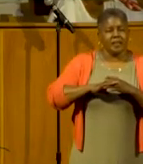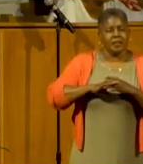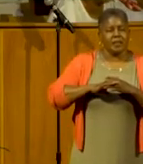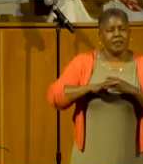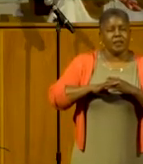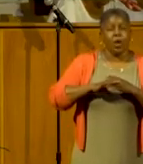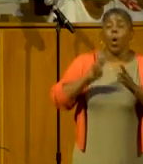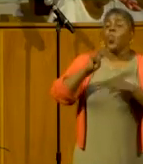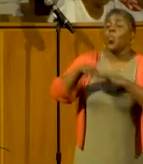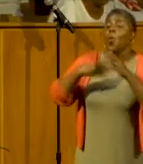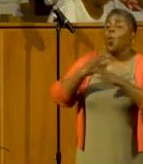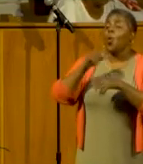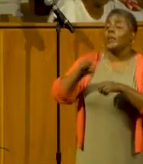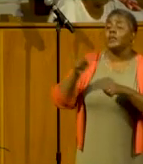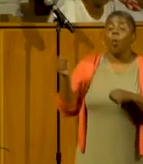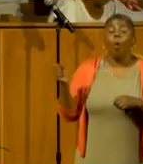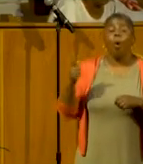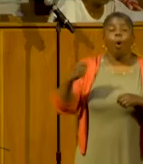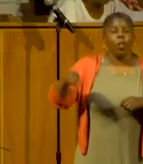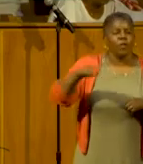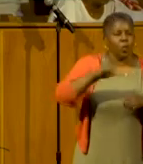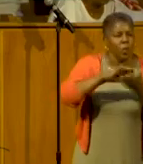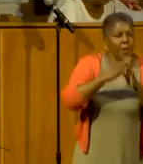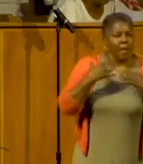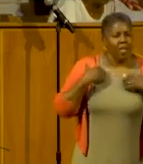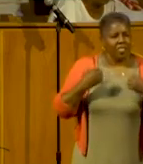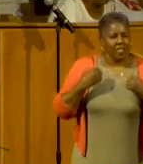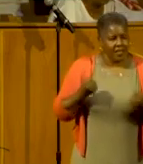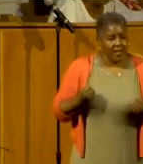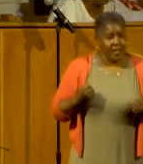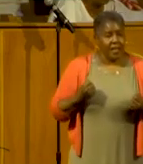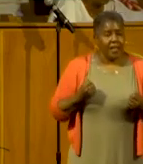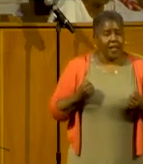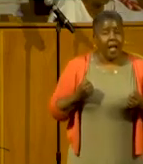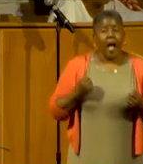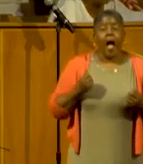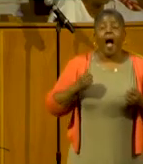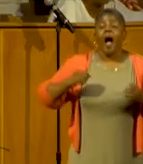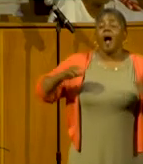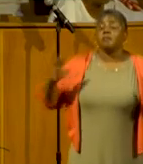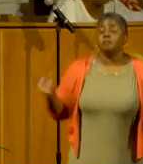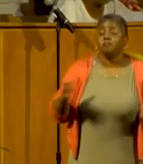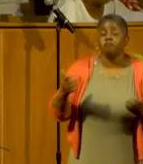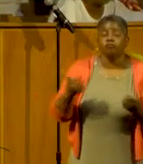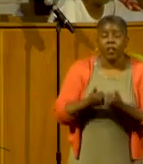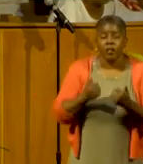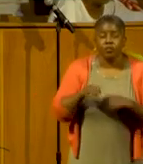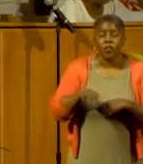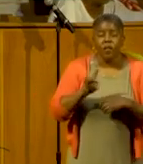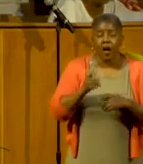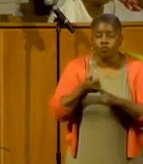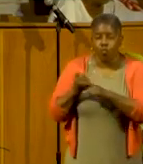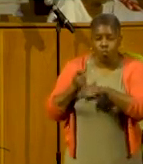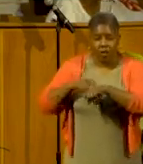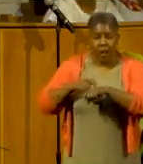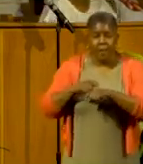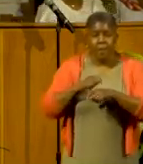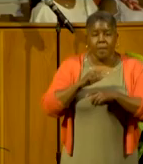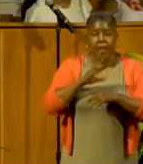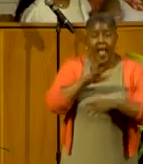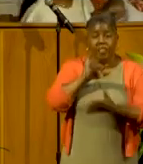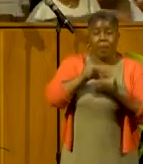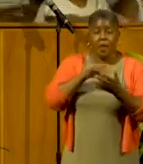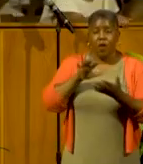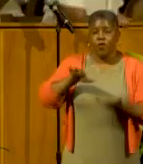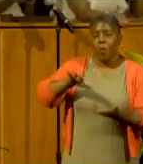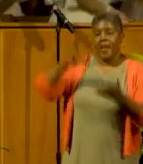Alpha Street, the world needs all of you healthy. And I implore you to commit to finding me time in the midst of your mayhem.